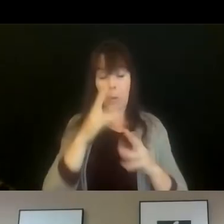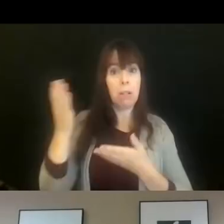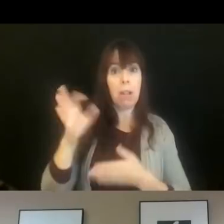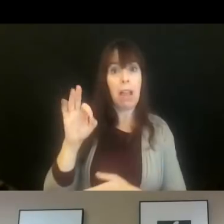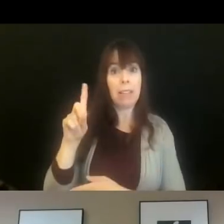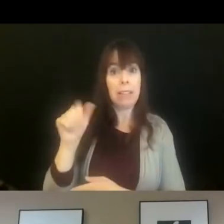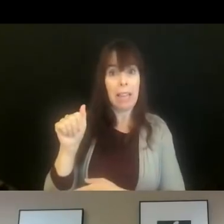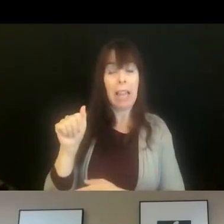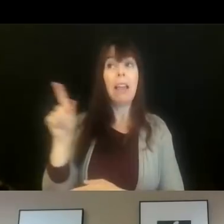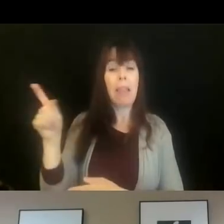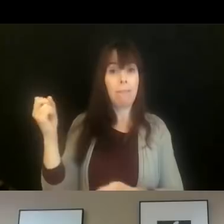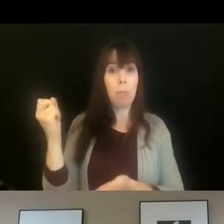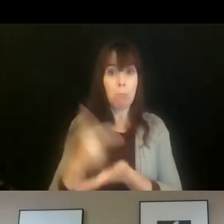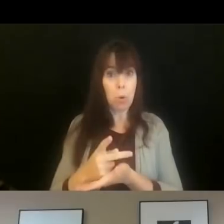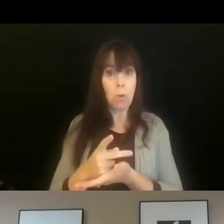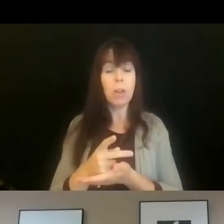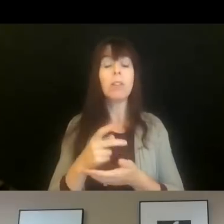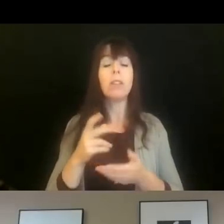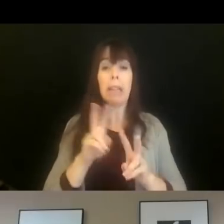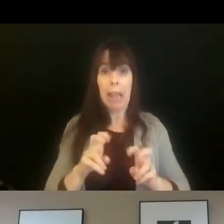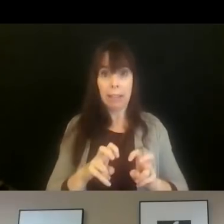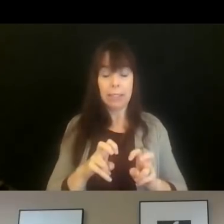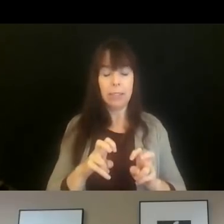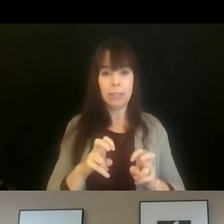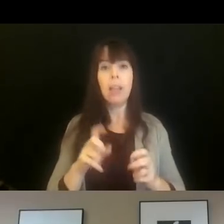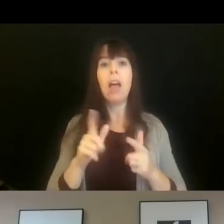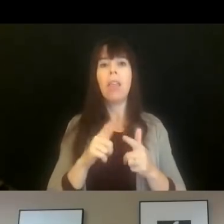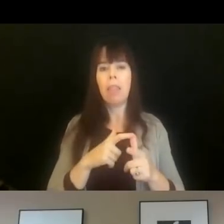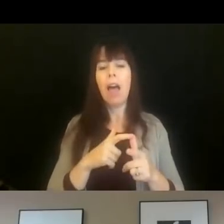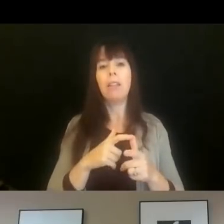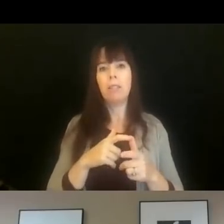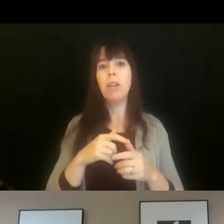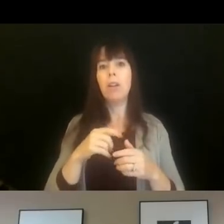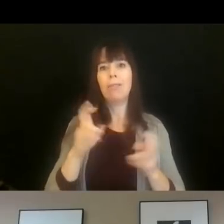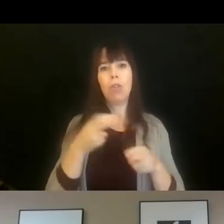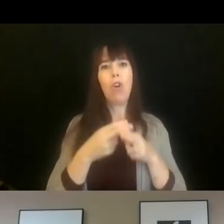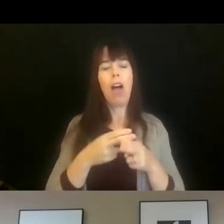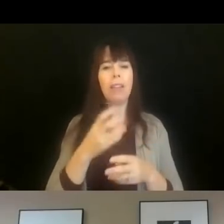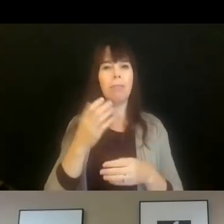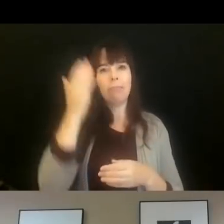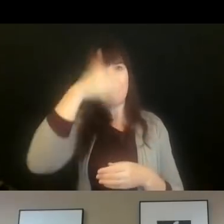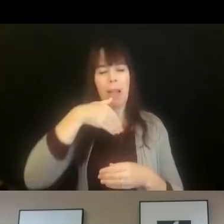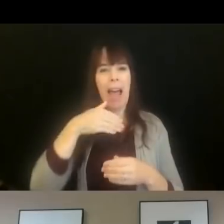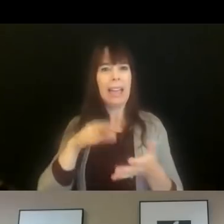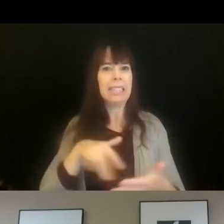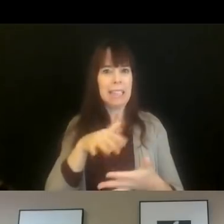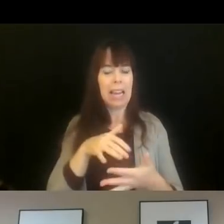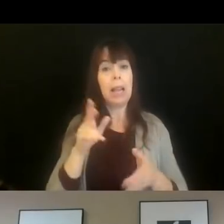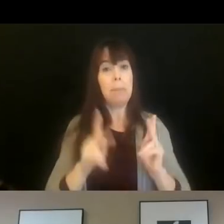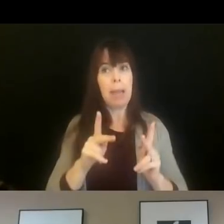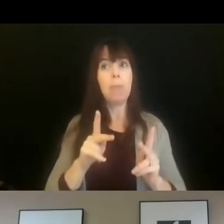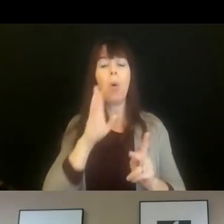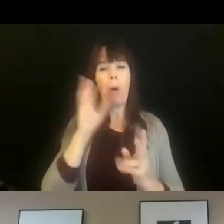has approved of the data analysis, the sponsor will unblind the study, and the participants will